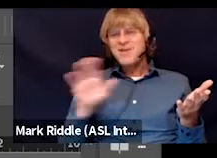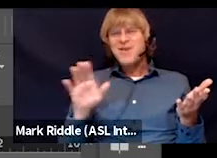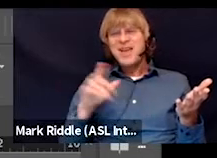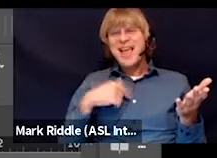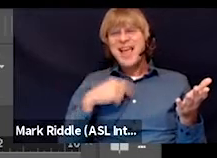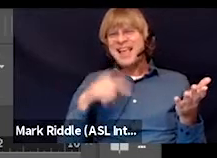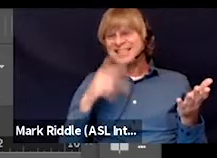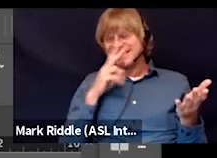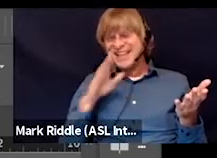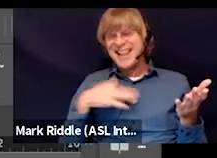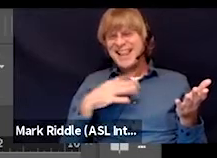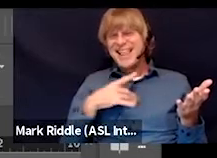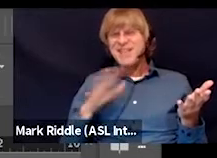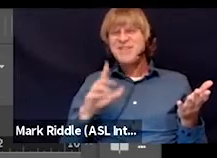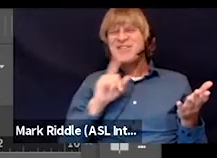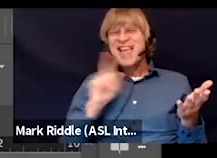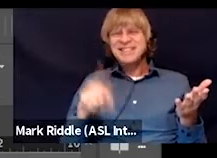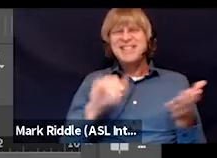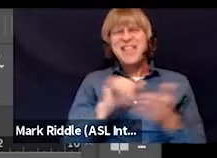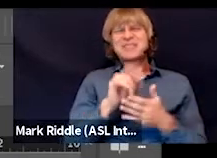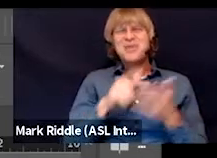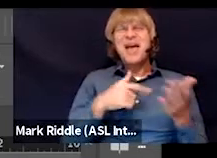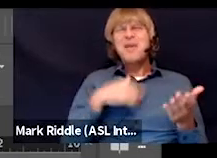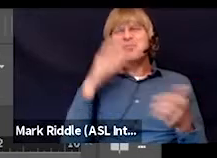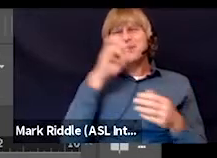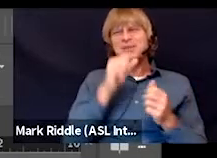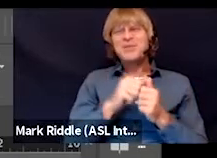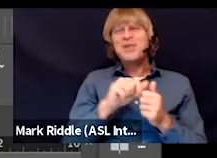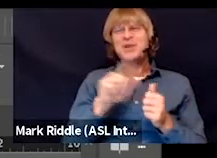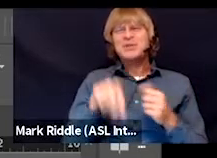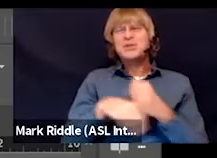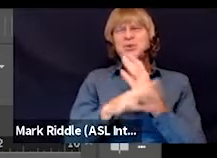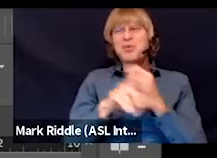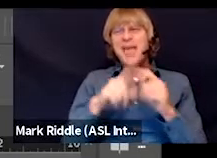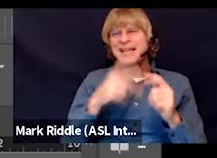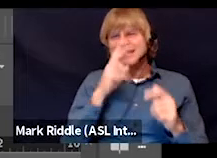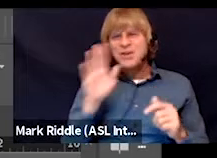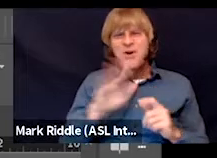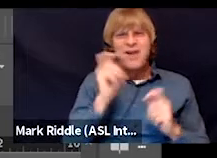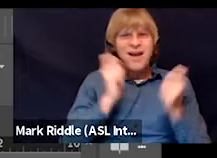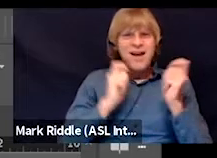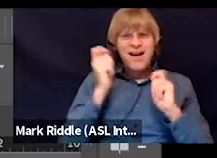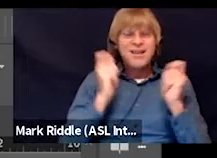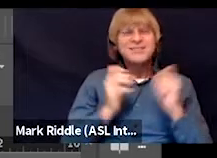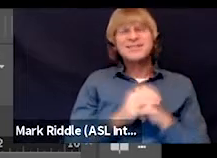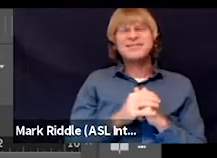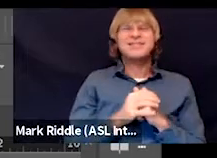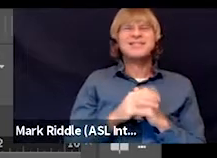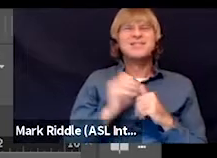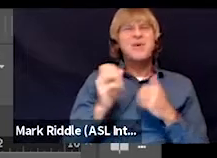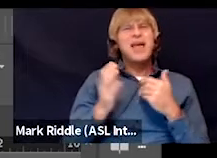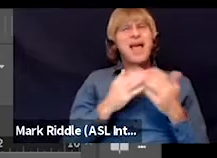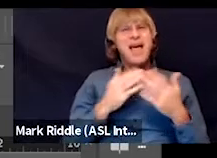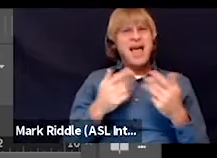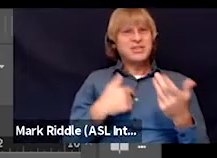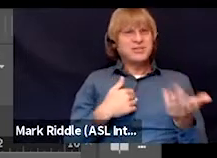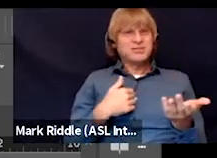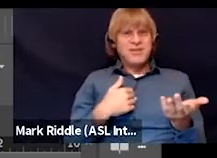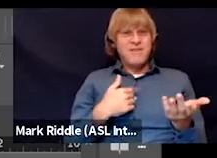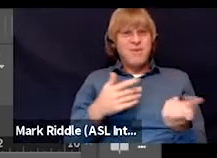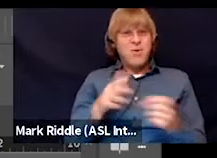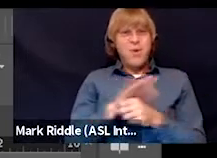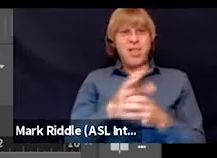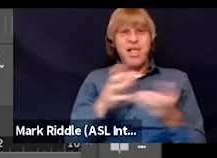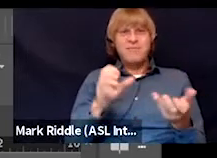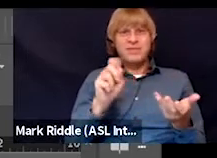see. This is what I miss on Zoom is I can't see reactions. So I just got a whole lot of